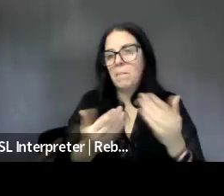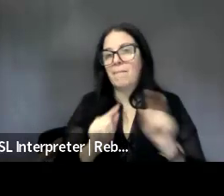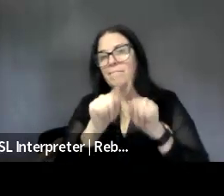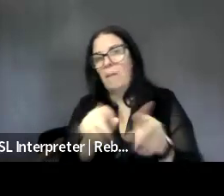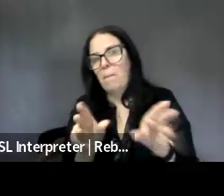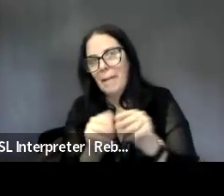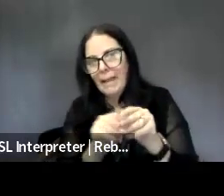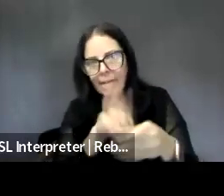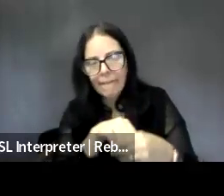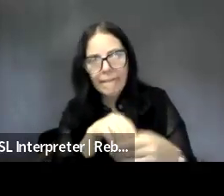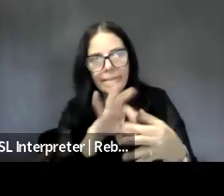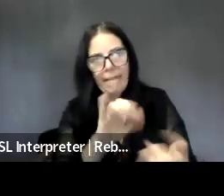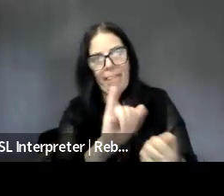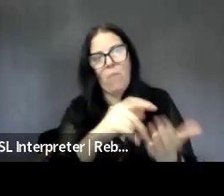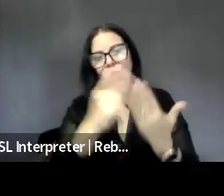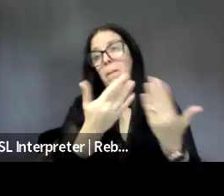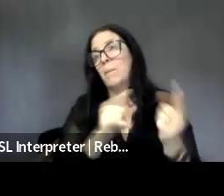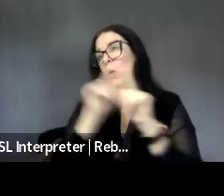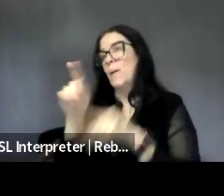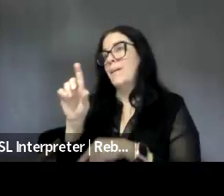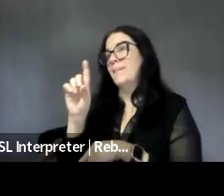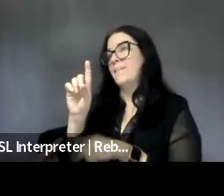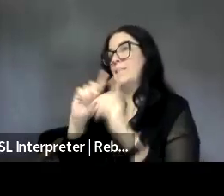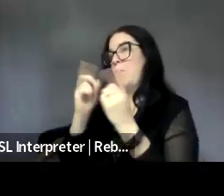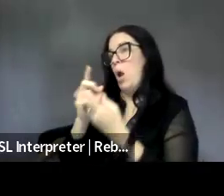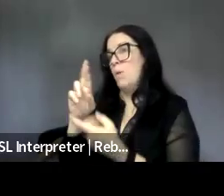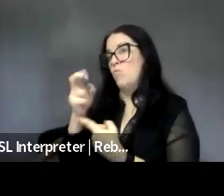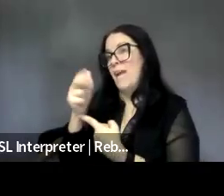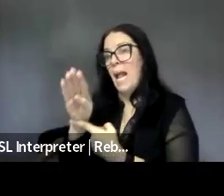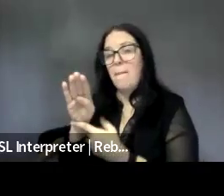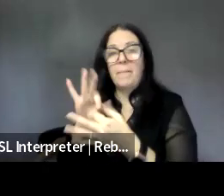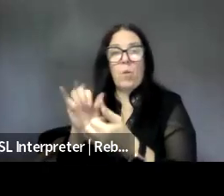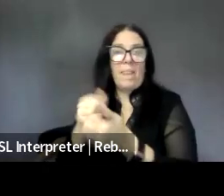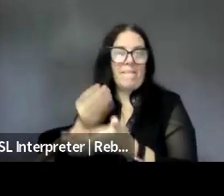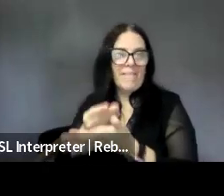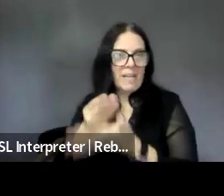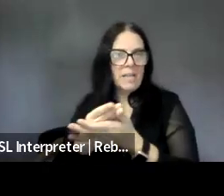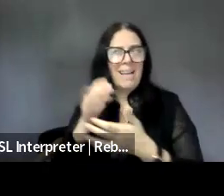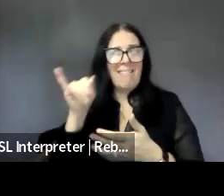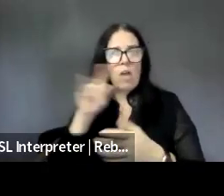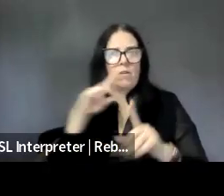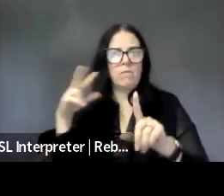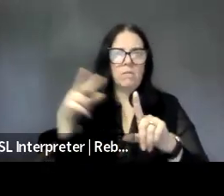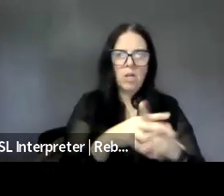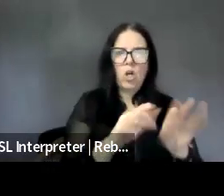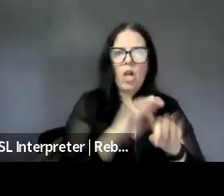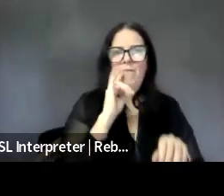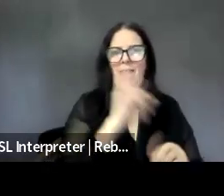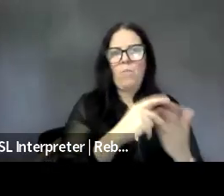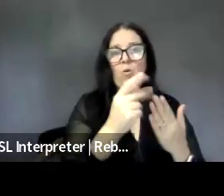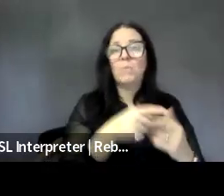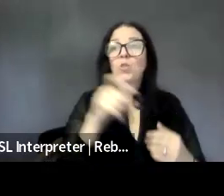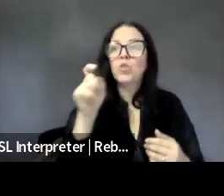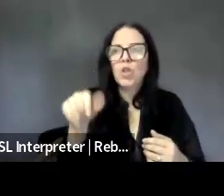the Department of Rehabilitation about this funding for this program. And so they should be